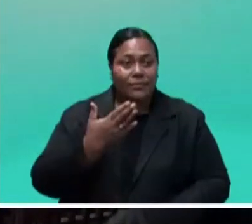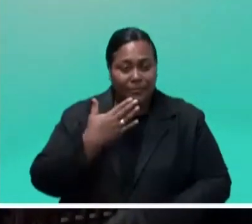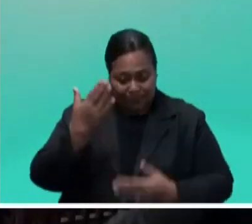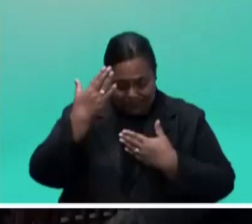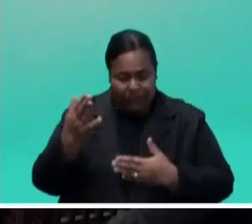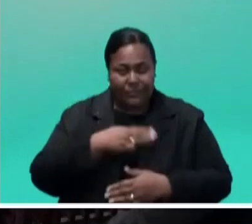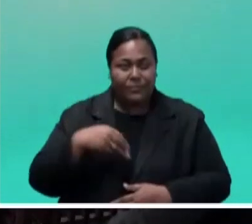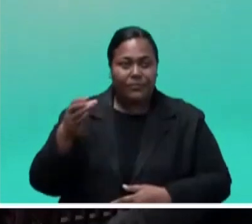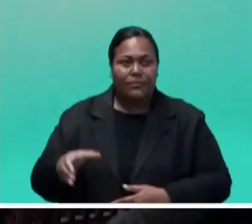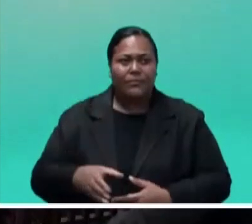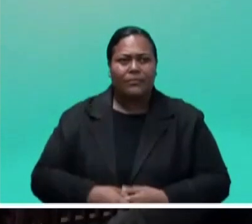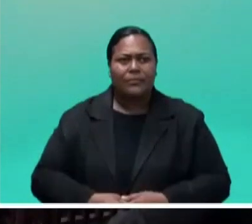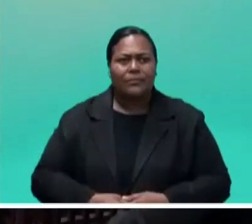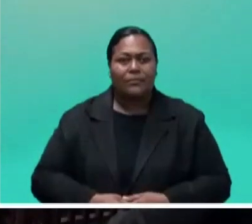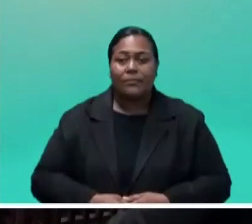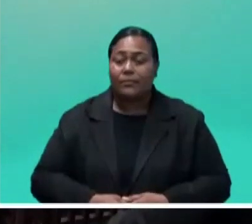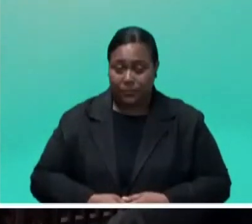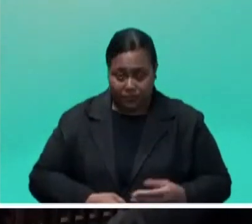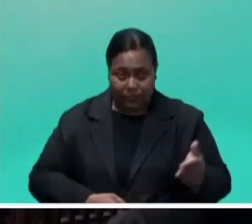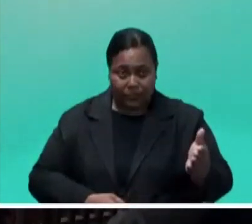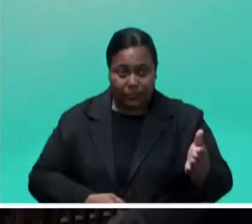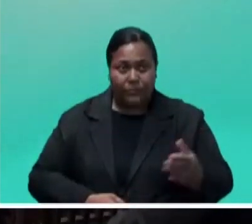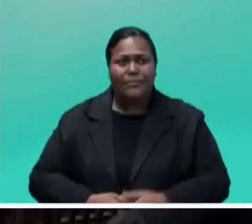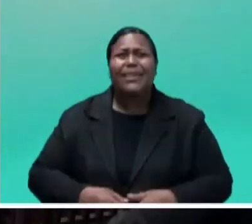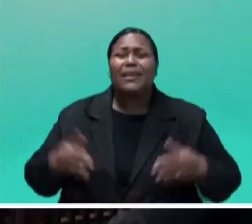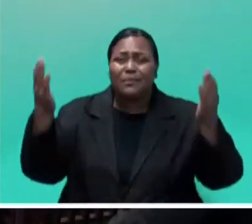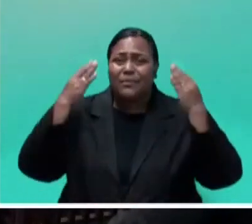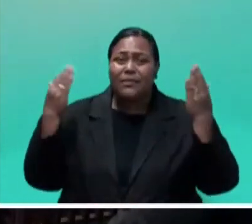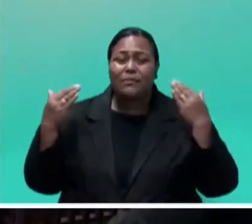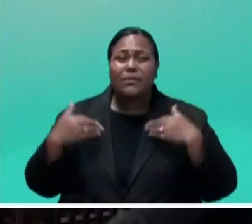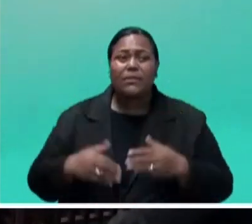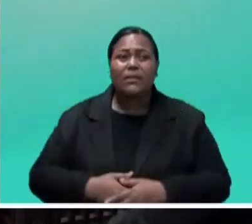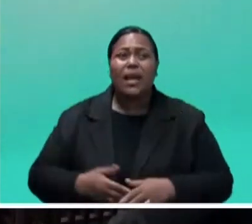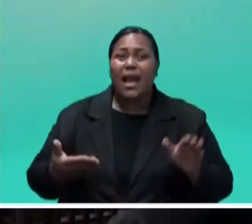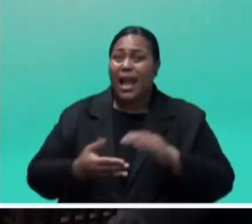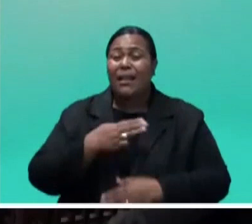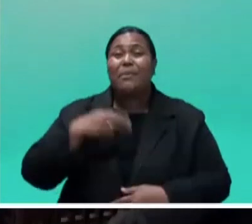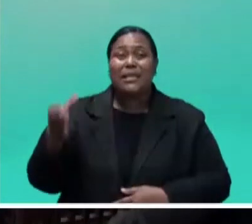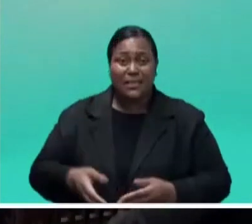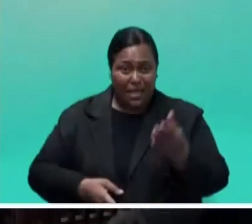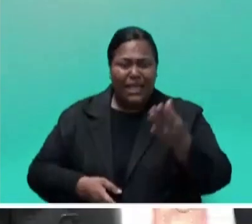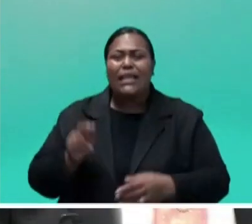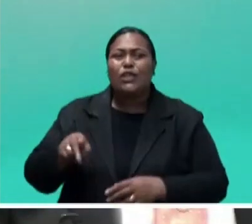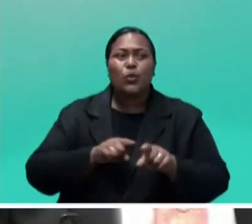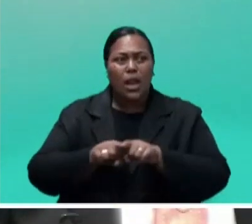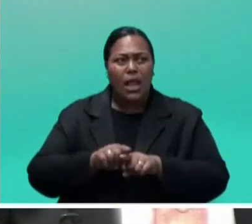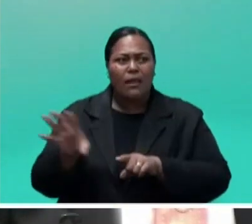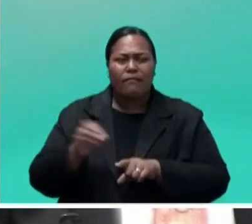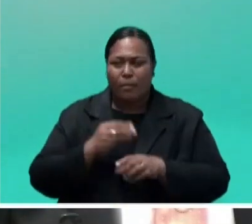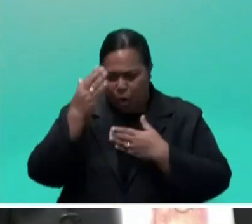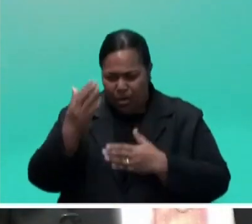Honourable Pramila. Mr. Speaker, sir. Mr. Speaker, sir, the Honourable Minister needs to learn from Honourable